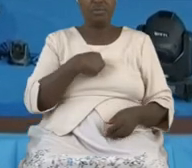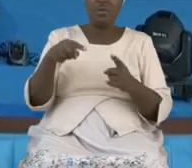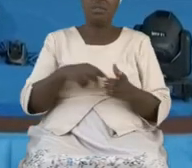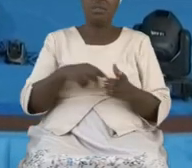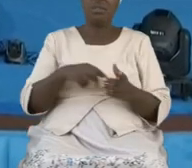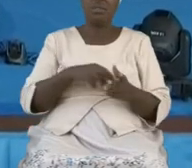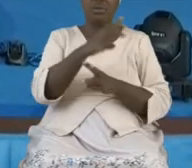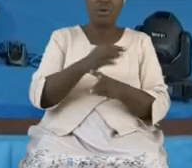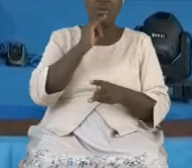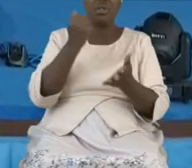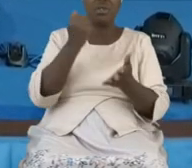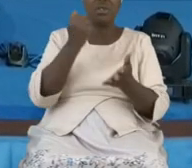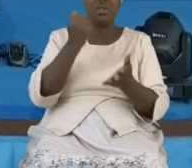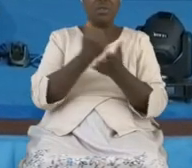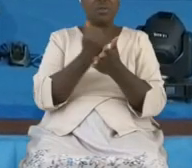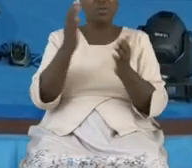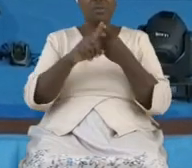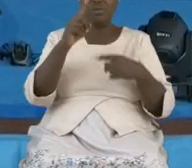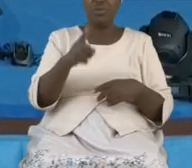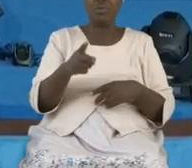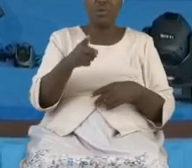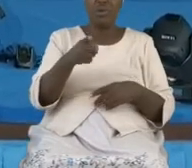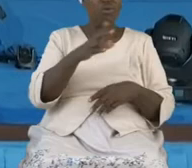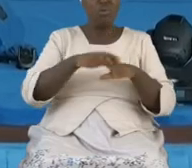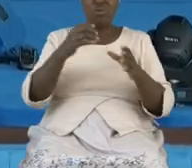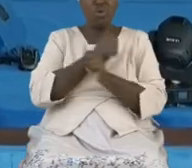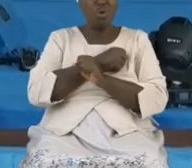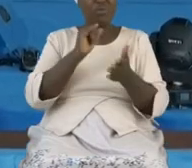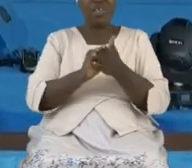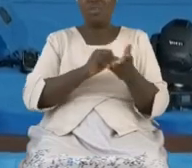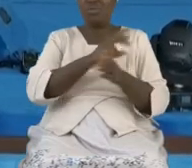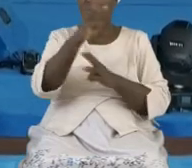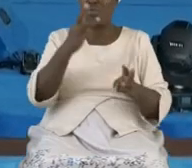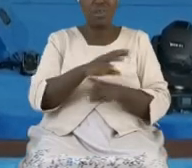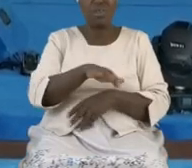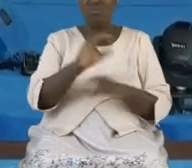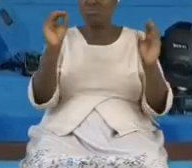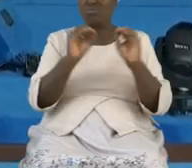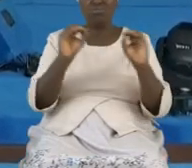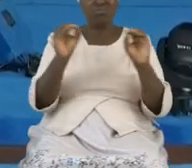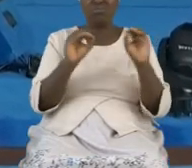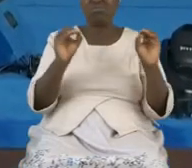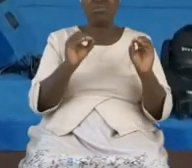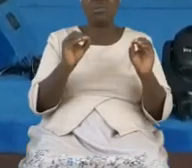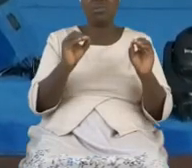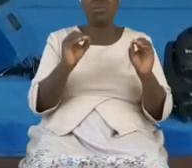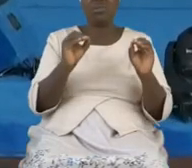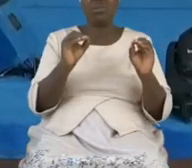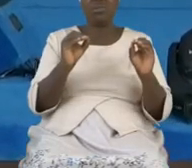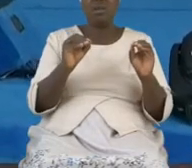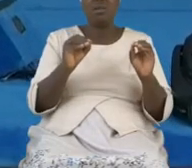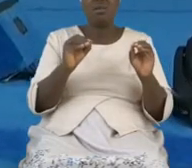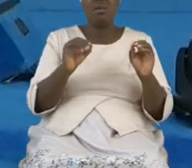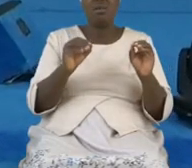crucified unto you, you don't love that world anymore. Worldliness in any